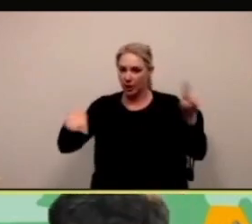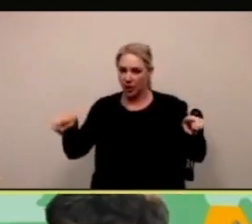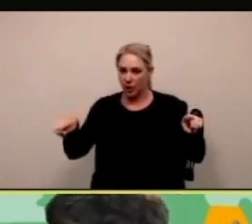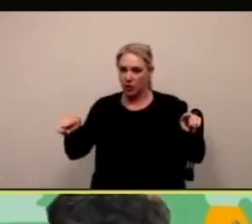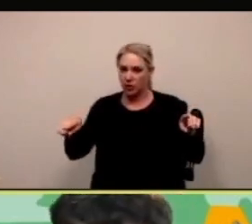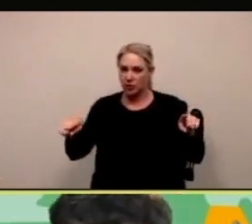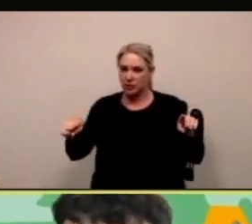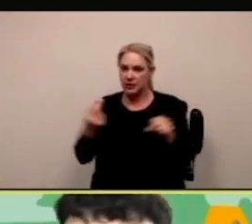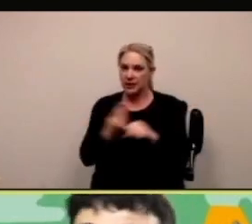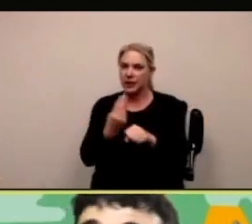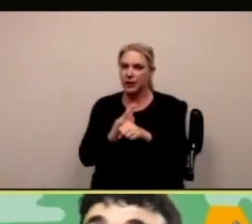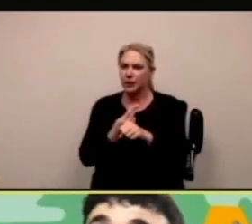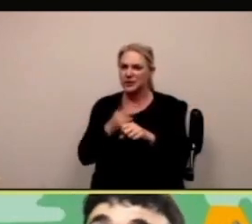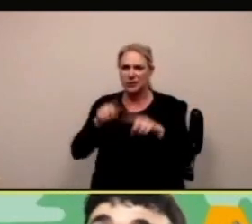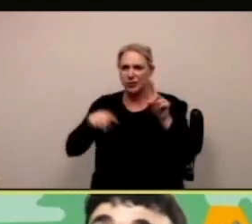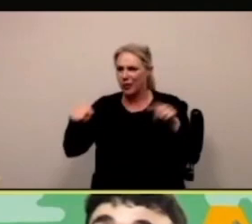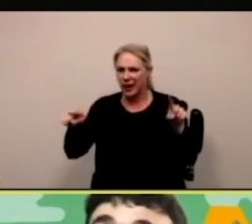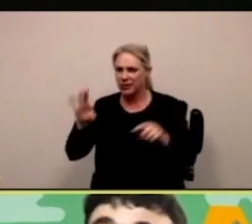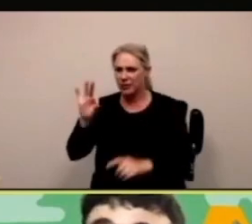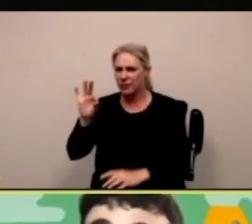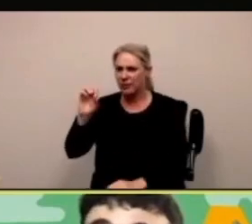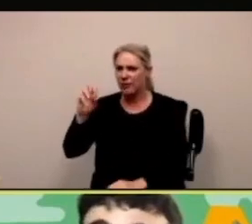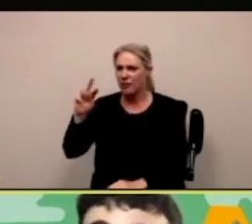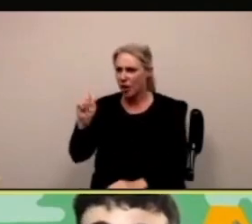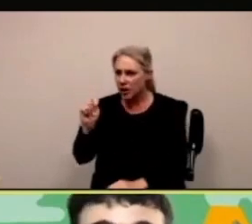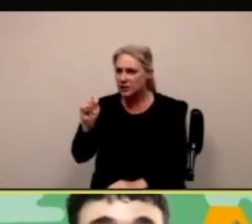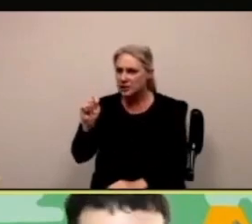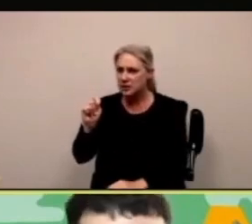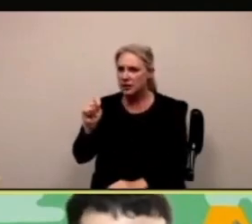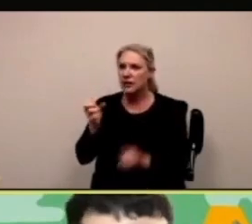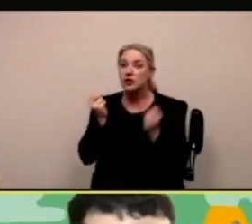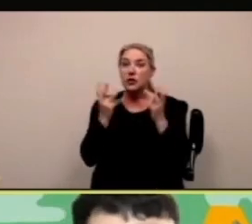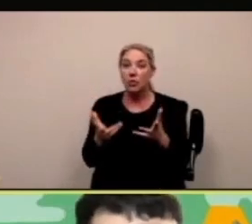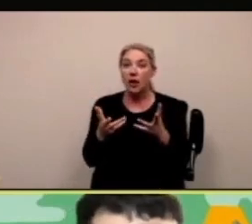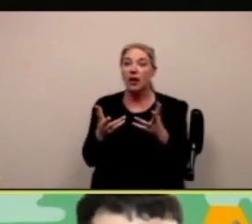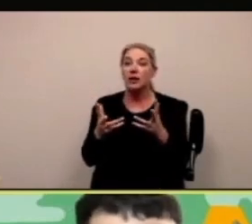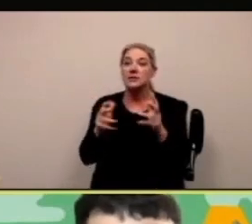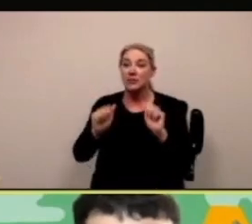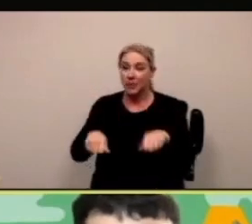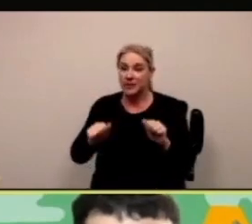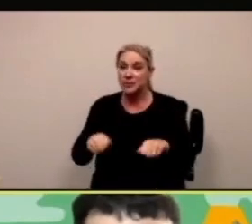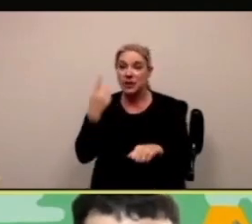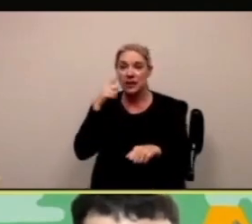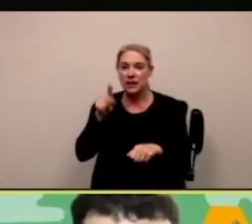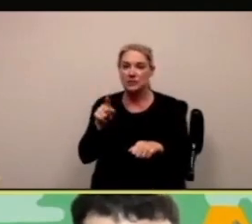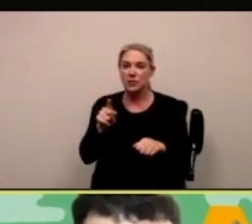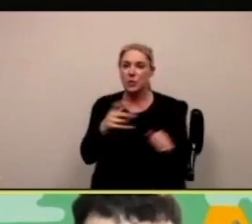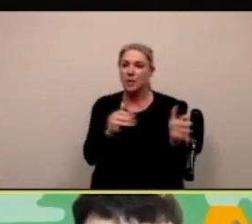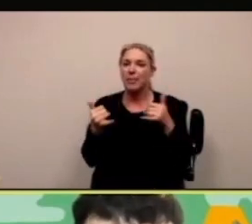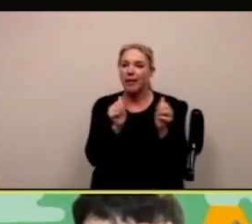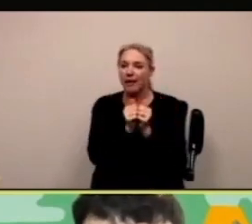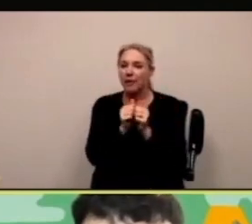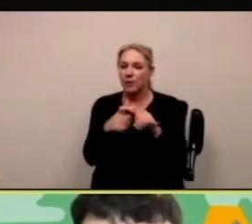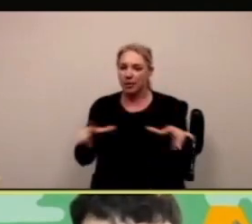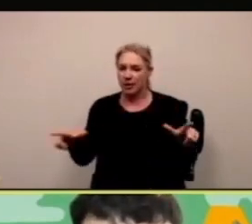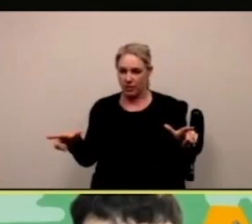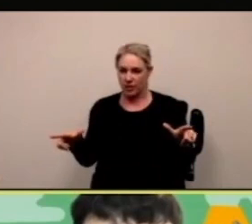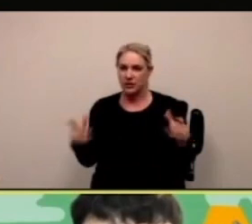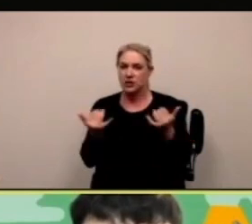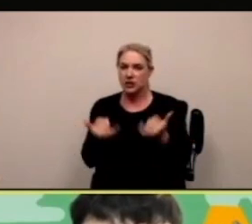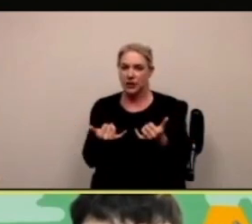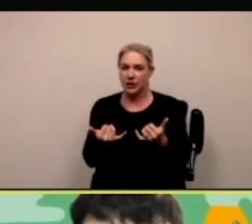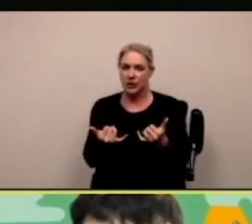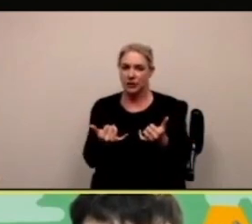there's a whole lot of possibilities for playing with language here. And then the last